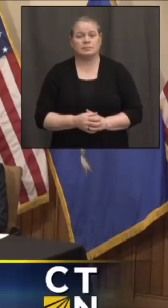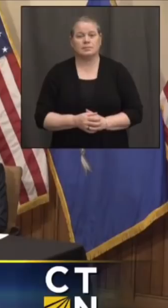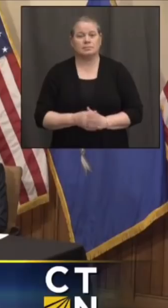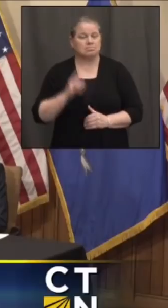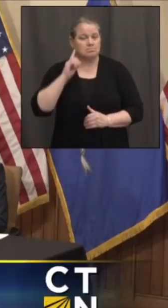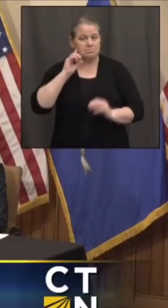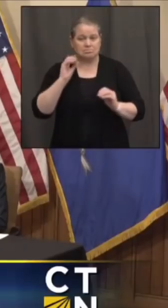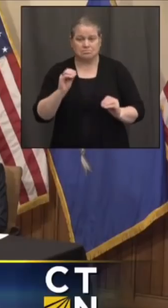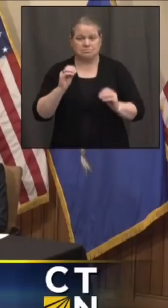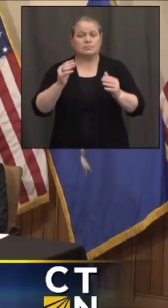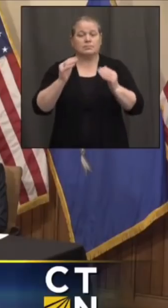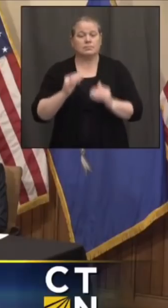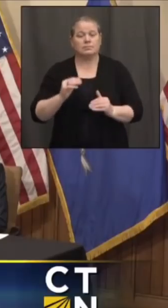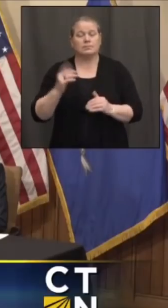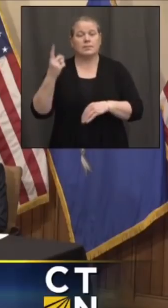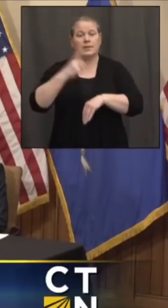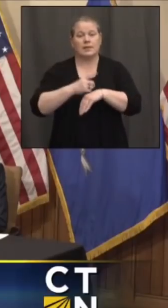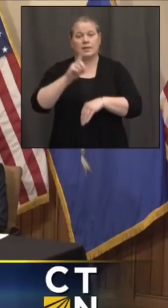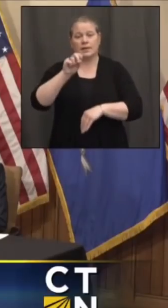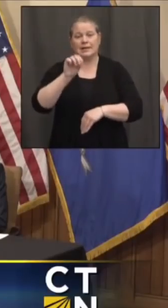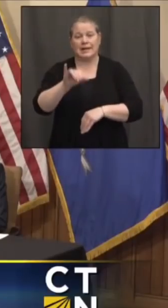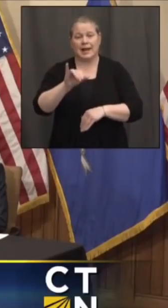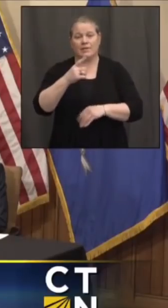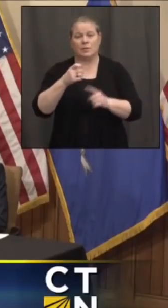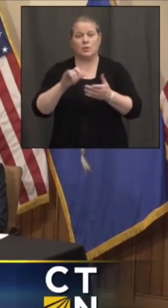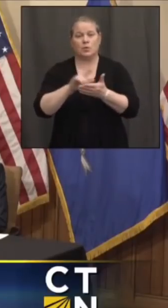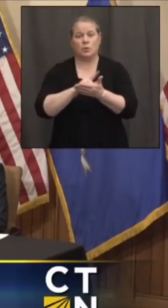The Day of New London.